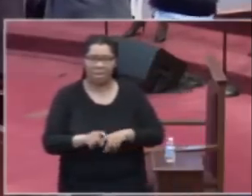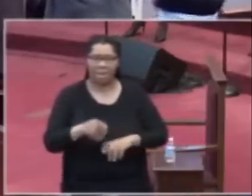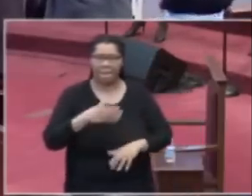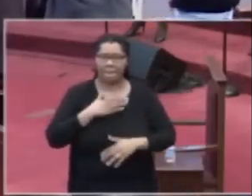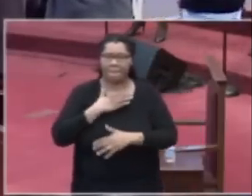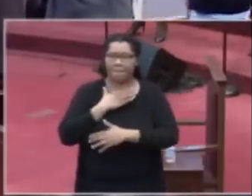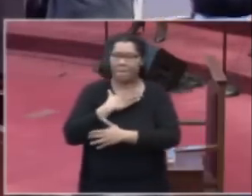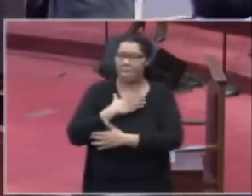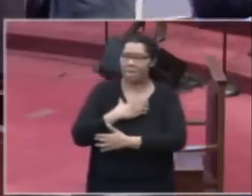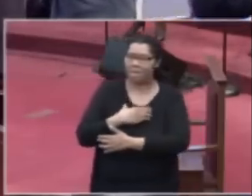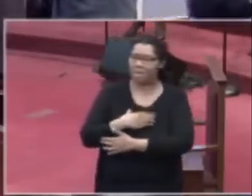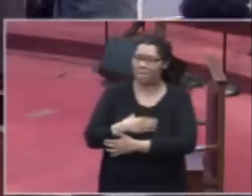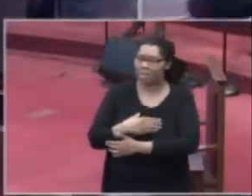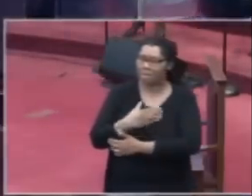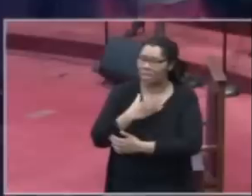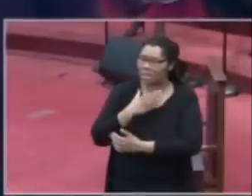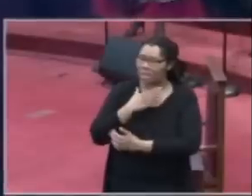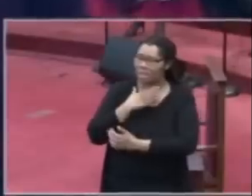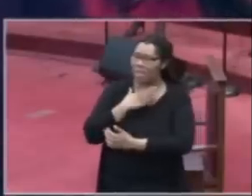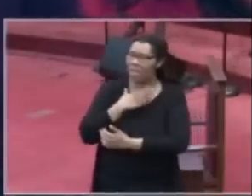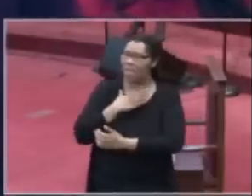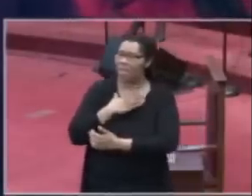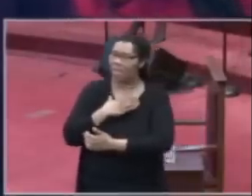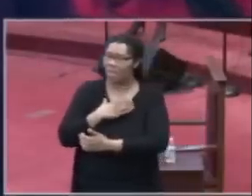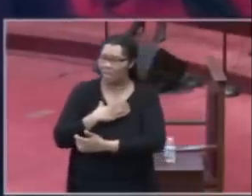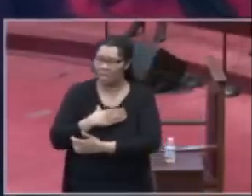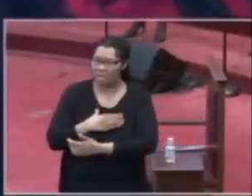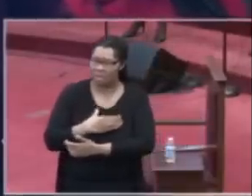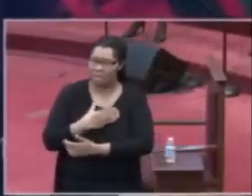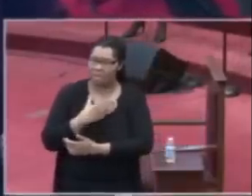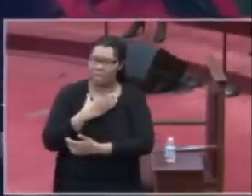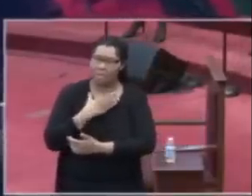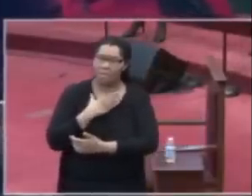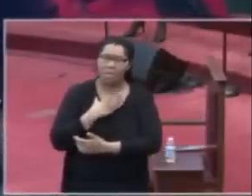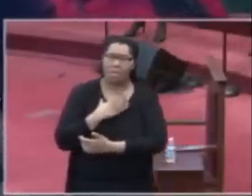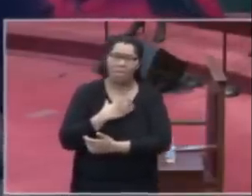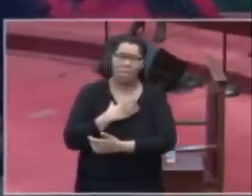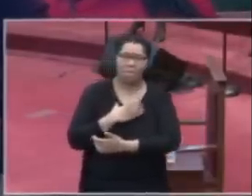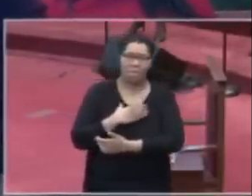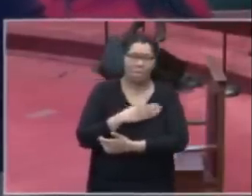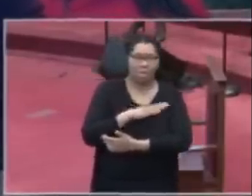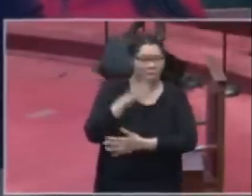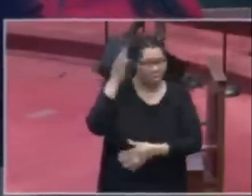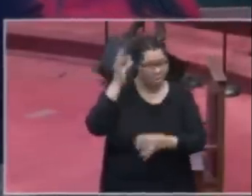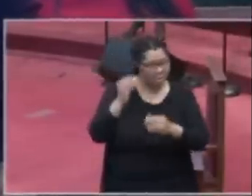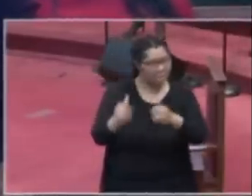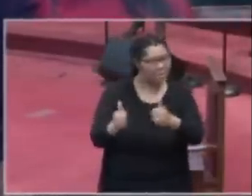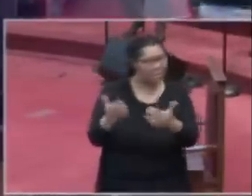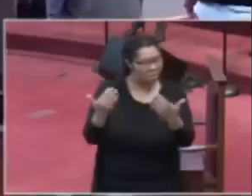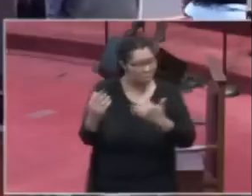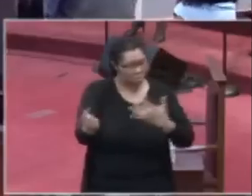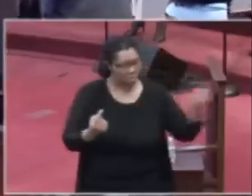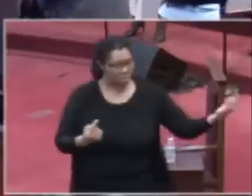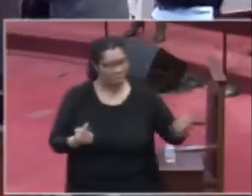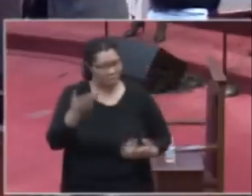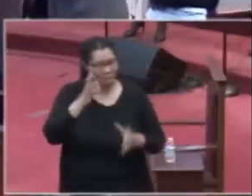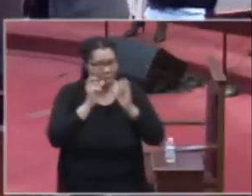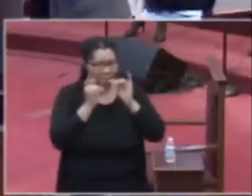Today is God's yes to you. You make the choice to say yes to him. God bless you walking.